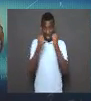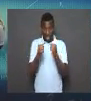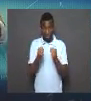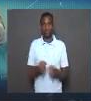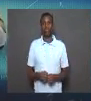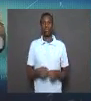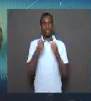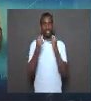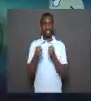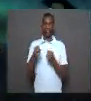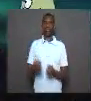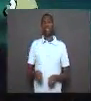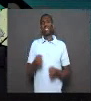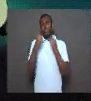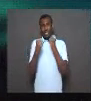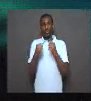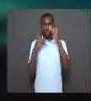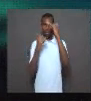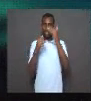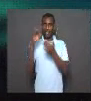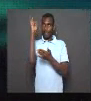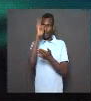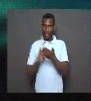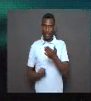List as many as you can.